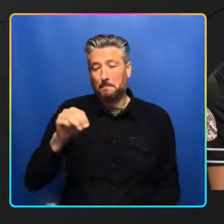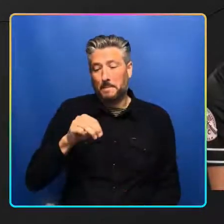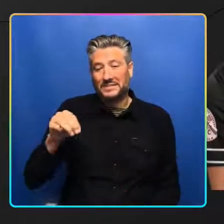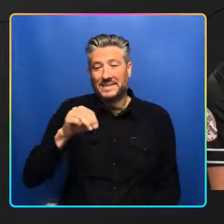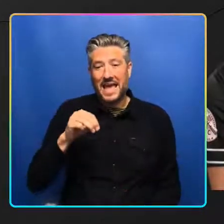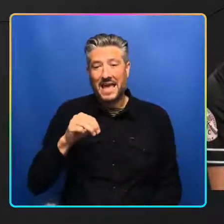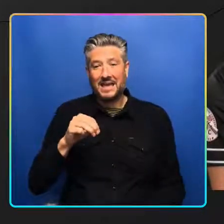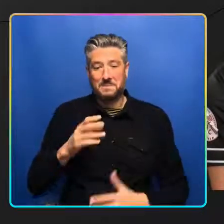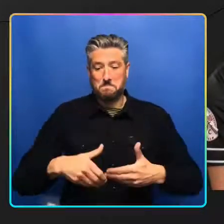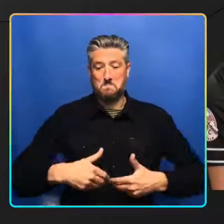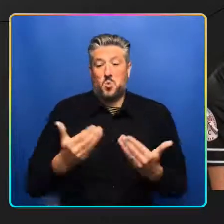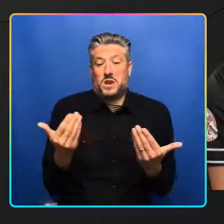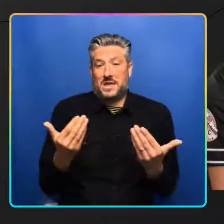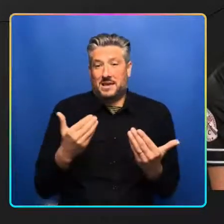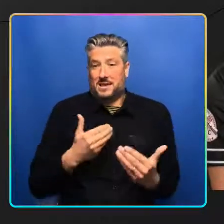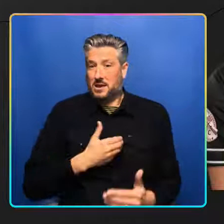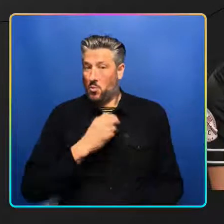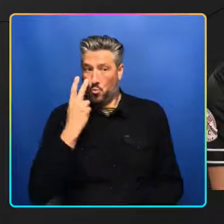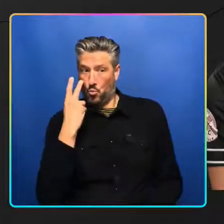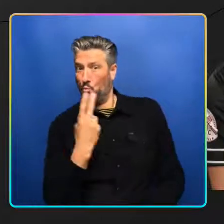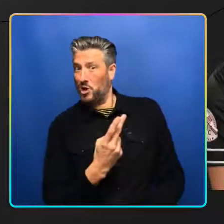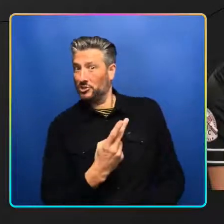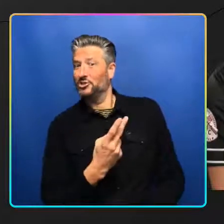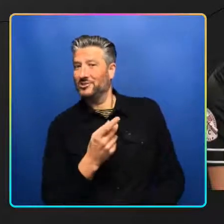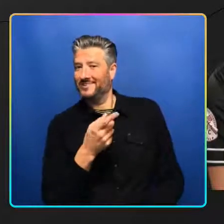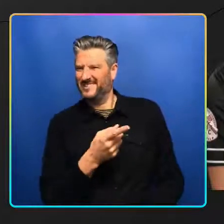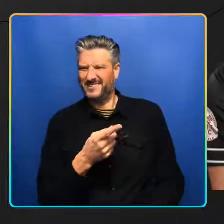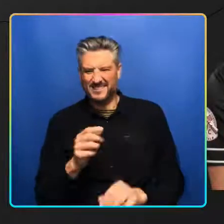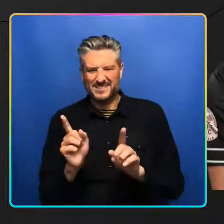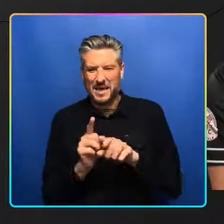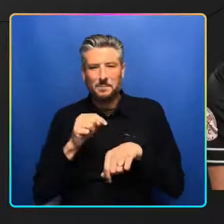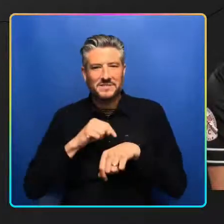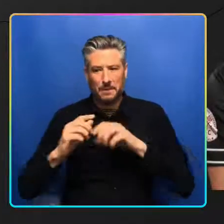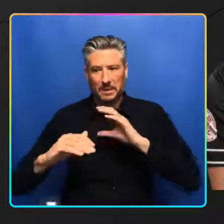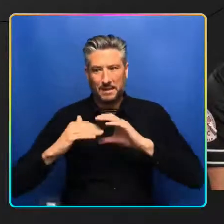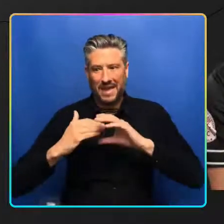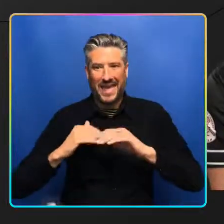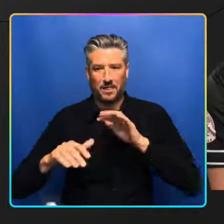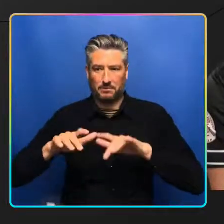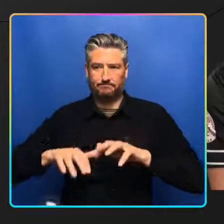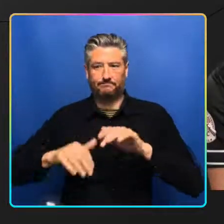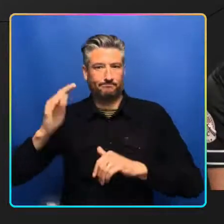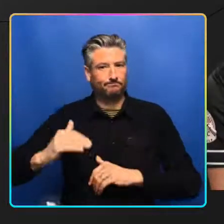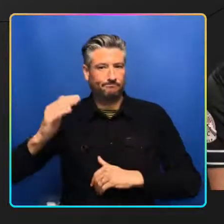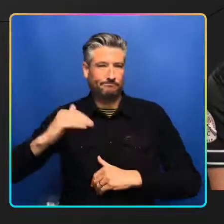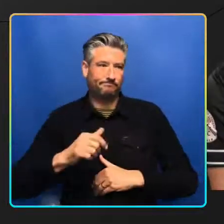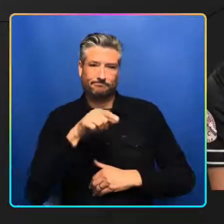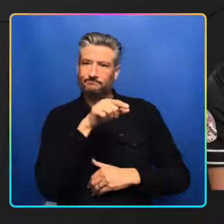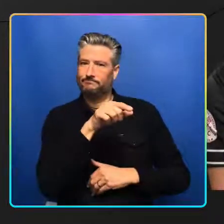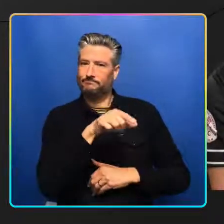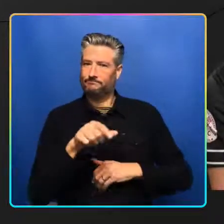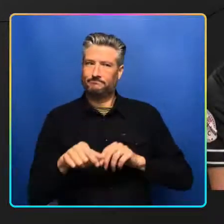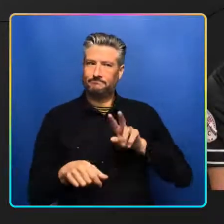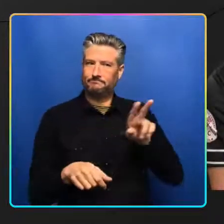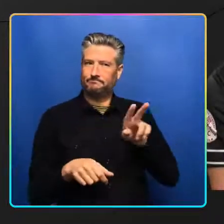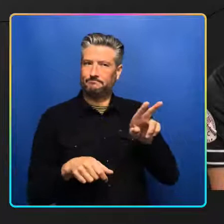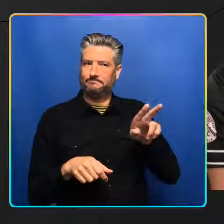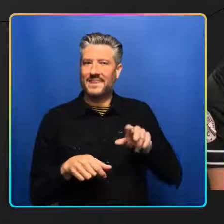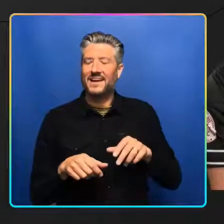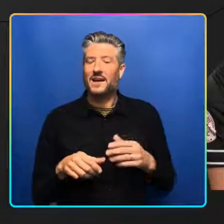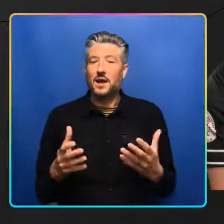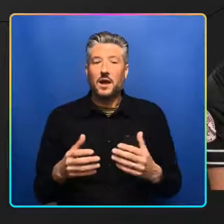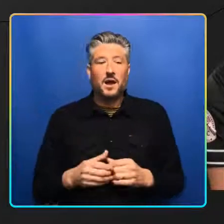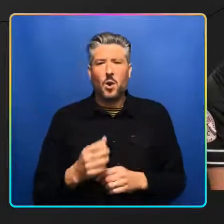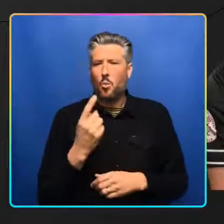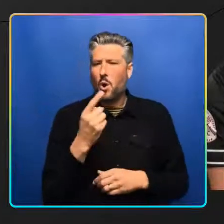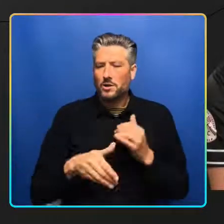screen. And you learn so much just about different things if you've not yet used them. And then one final call out, Microsoft